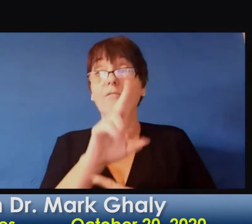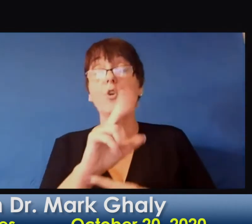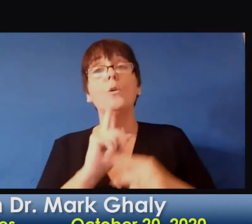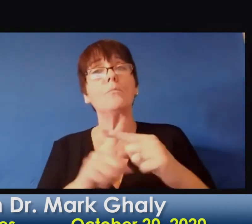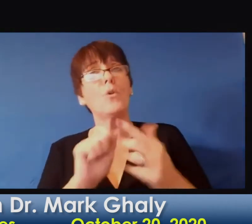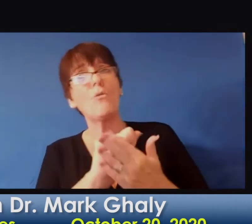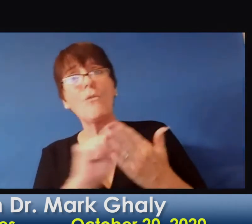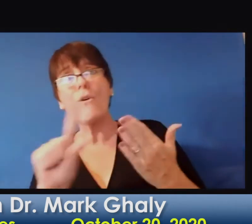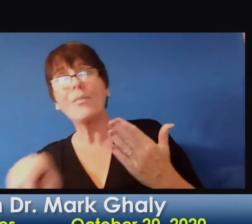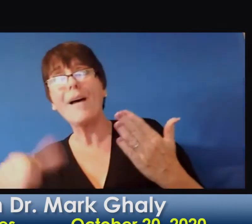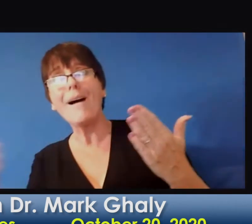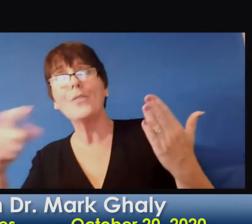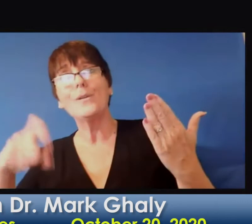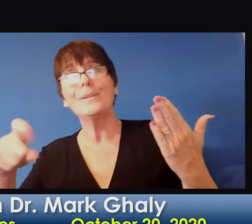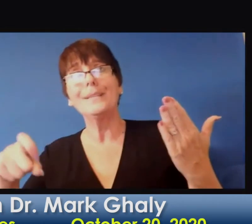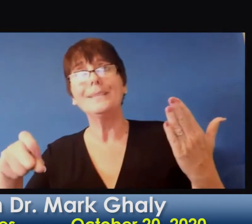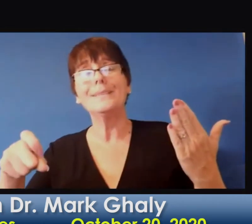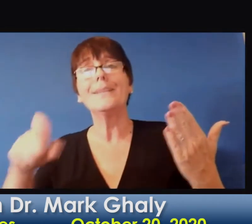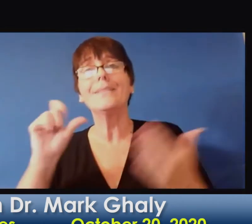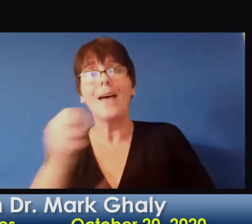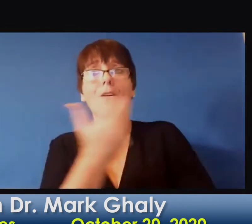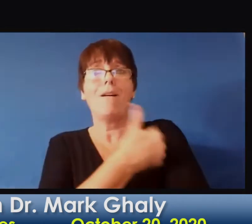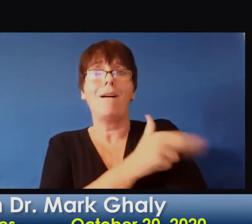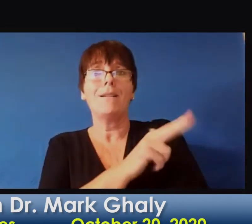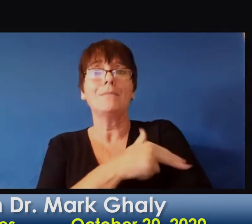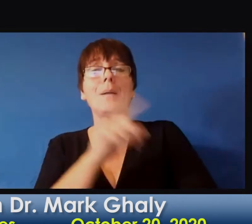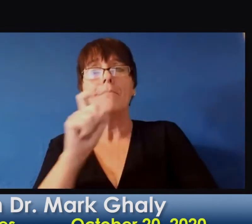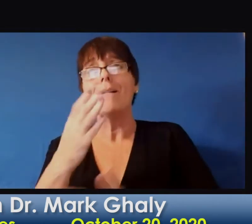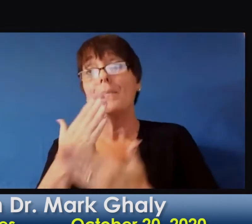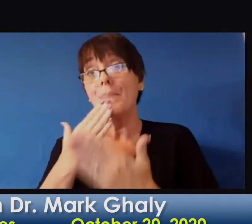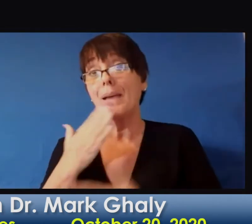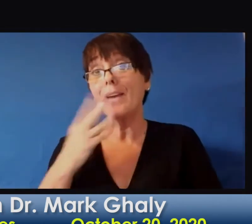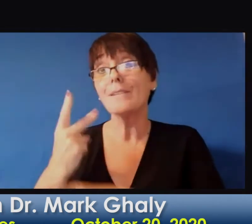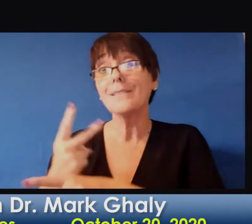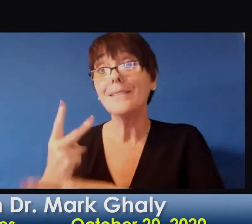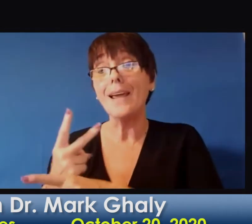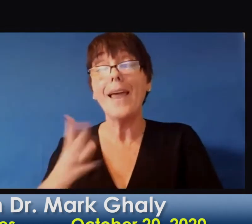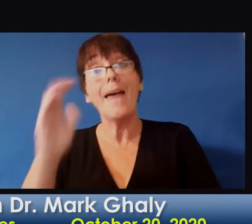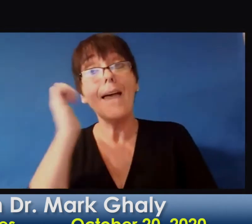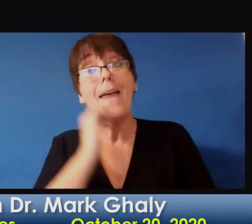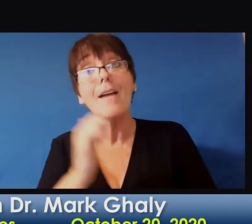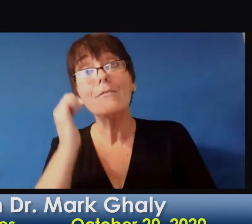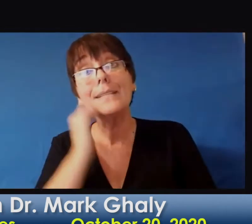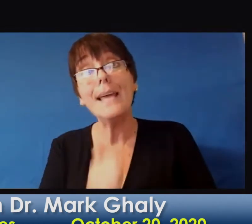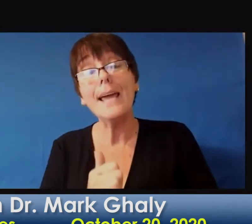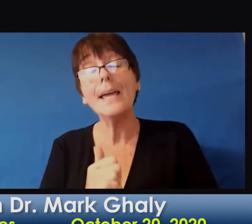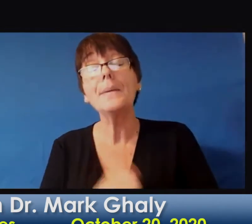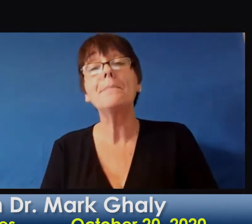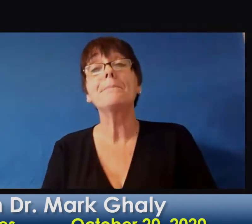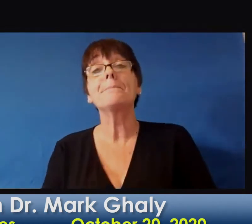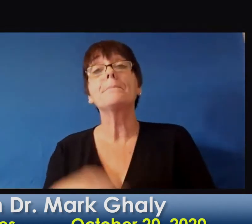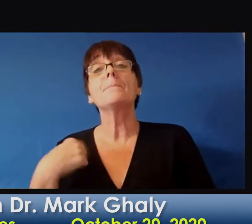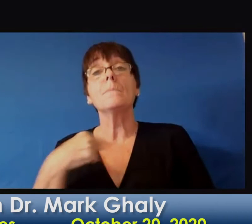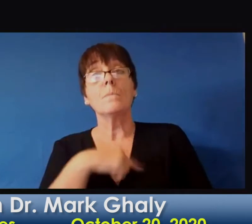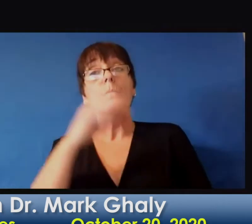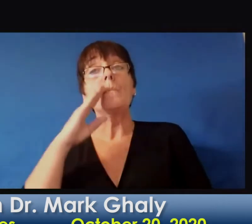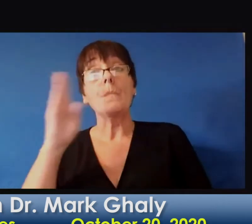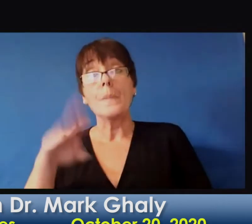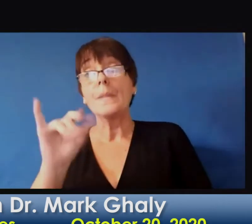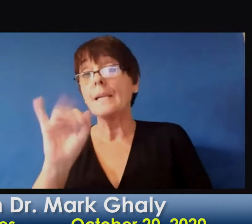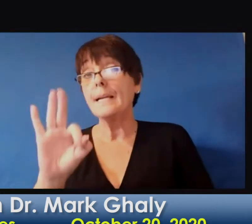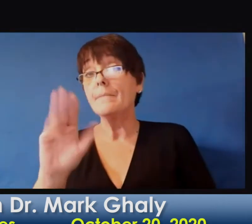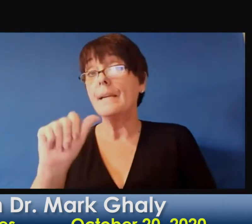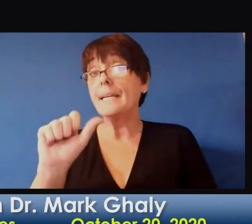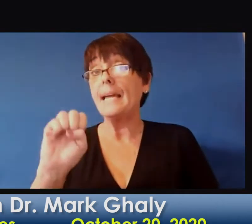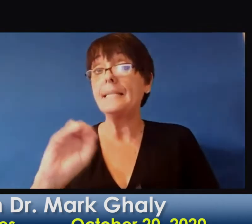all the other needs that hospitals thankfully take care of on a day-to-day basis. We know that if the